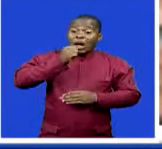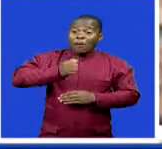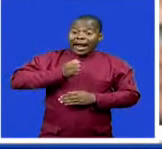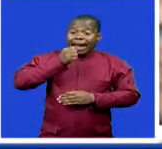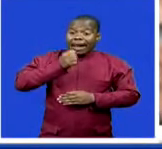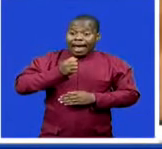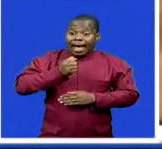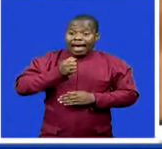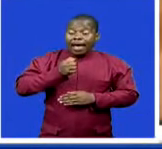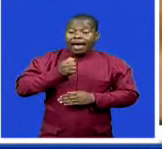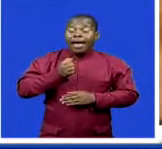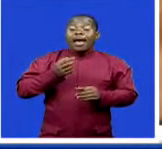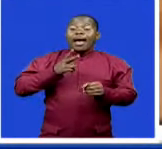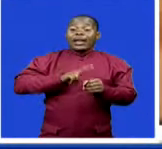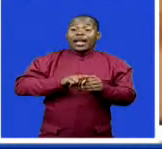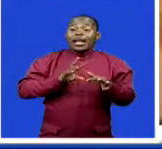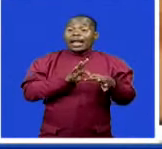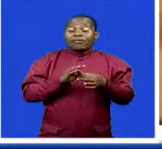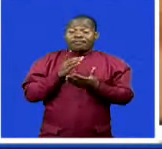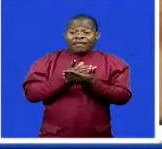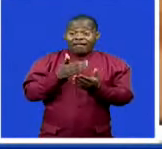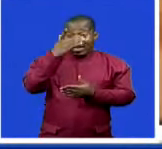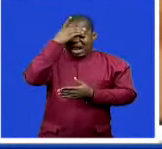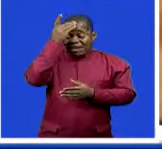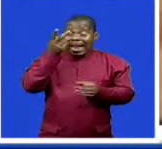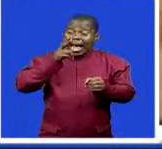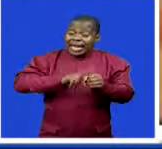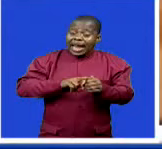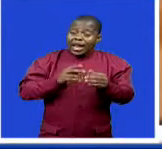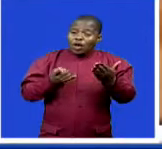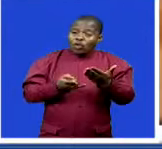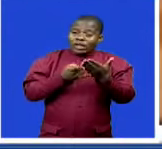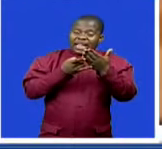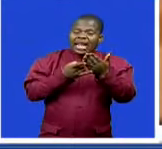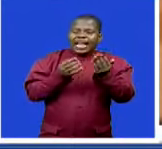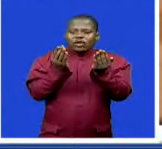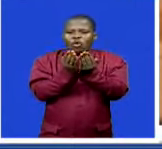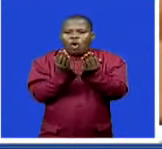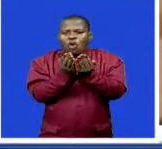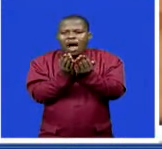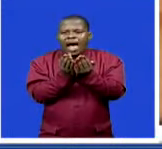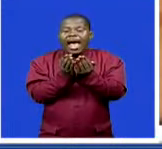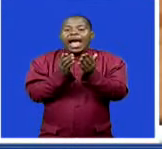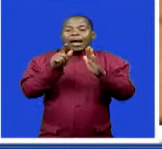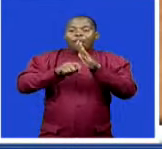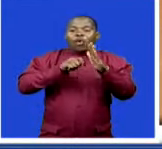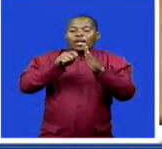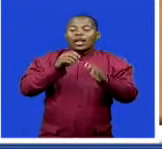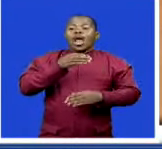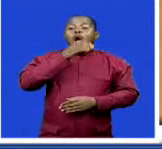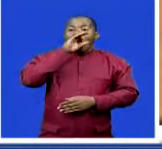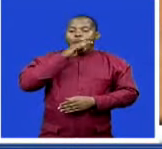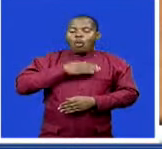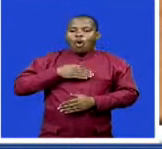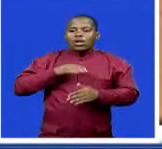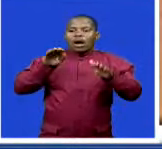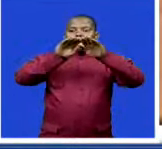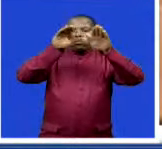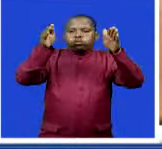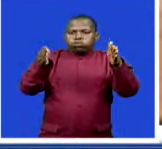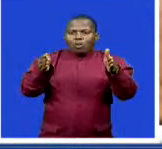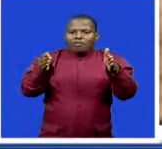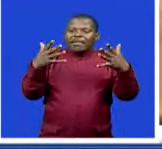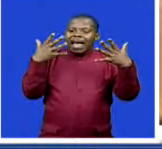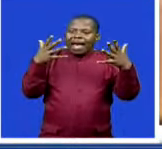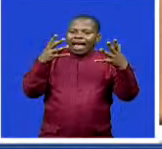bayaphekelwa kudla. Micro Projects not only helped the school with a new kitchen, as the school also received septic